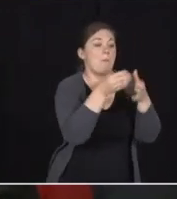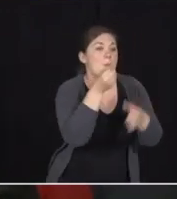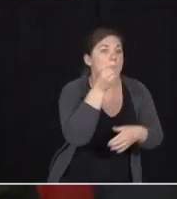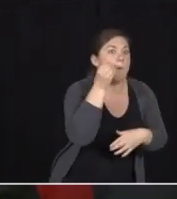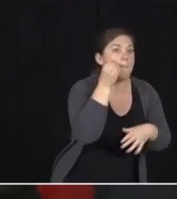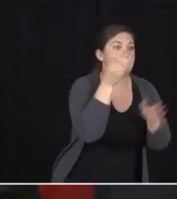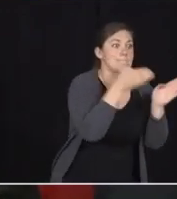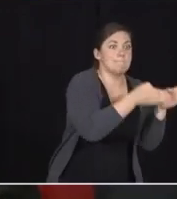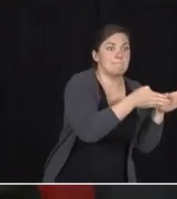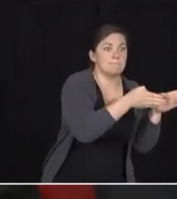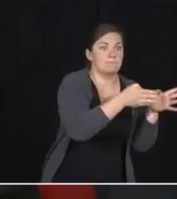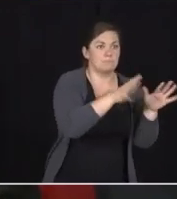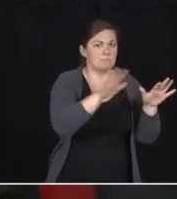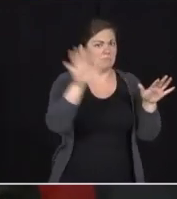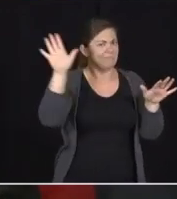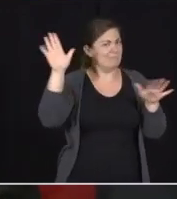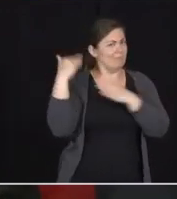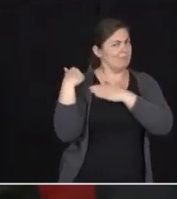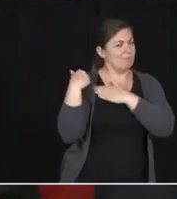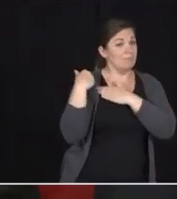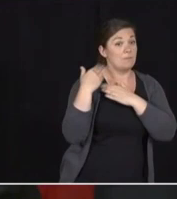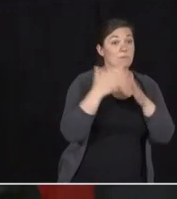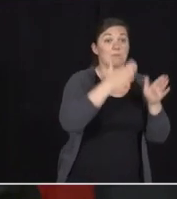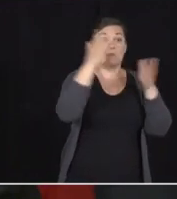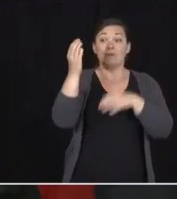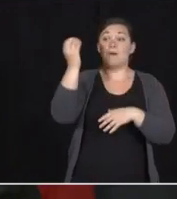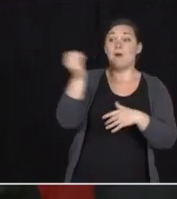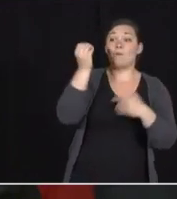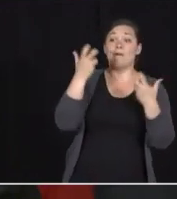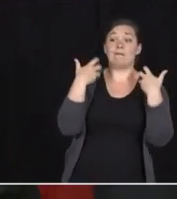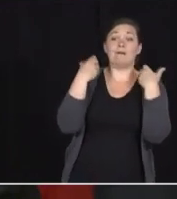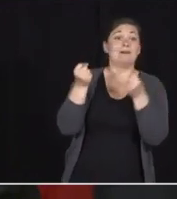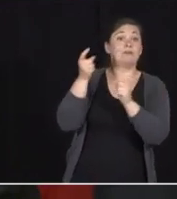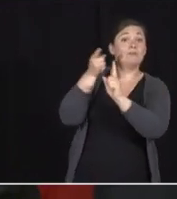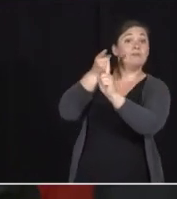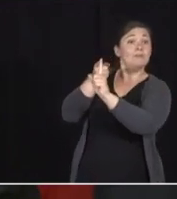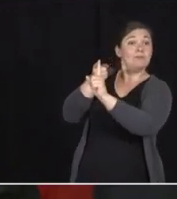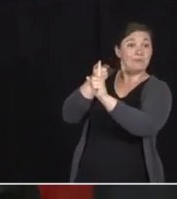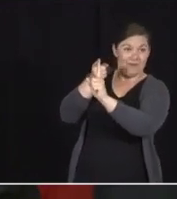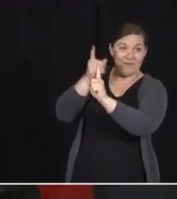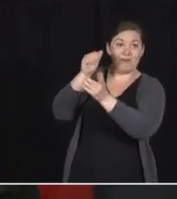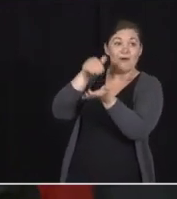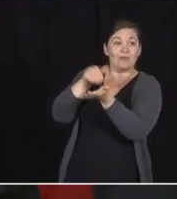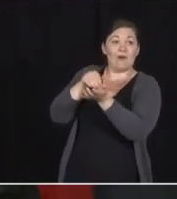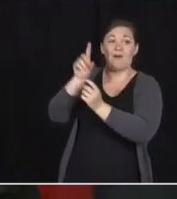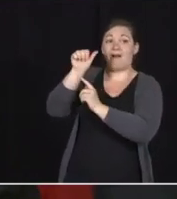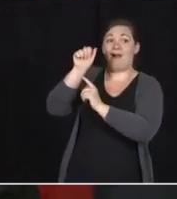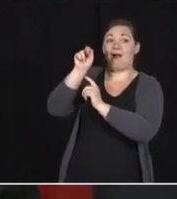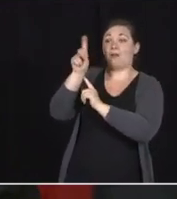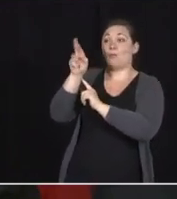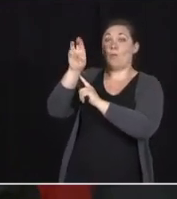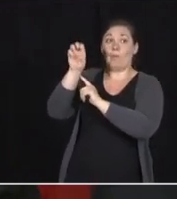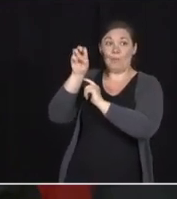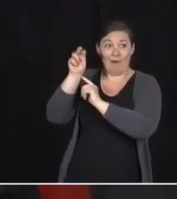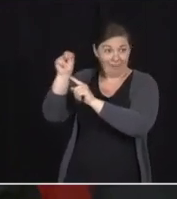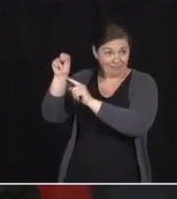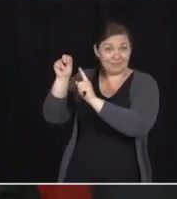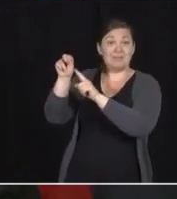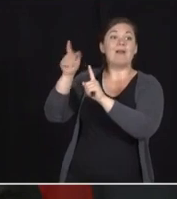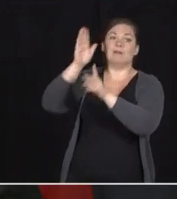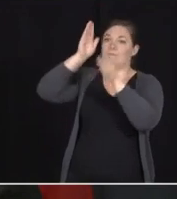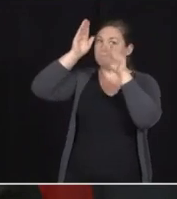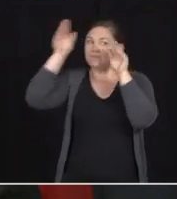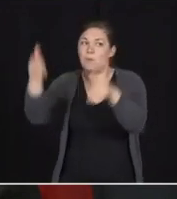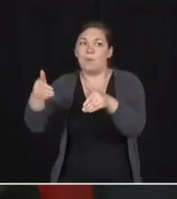and Ontario Health are going to be there supporting going out there and testing